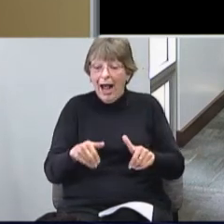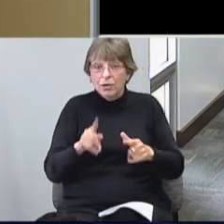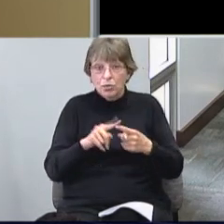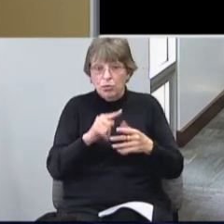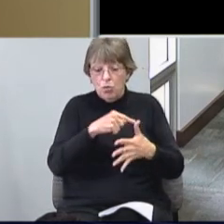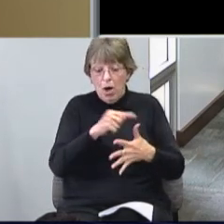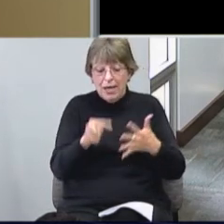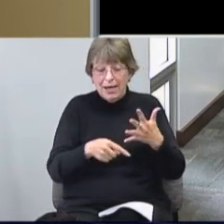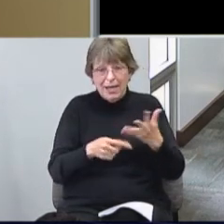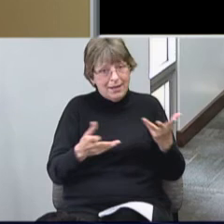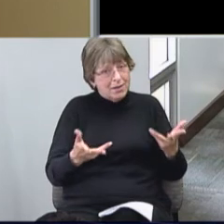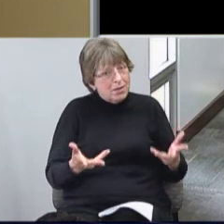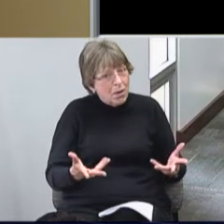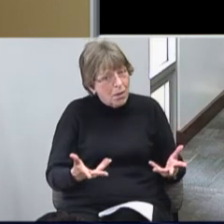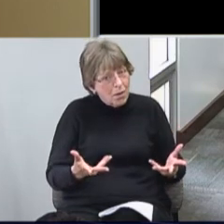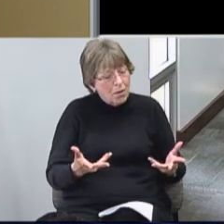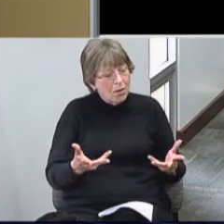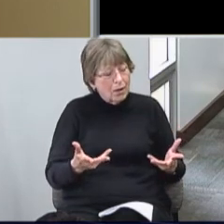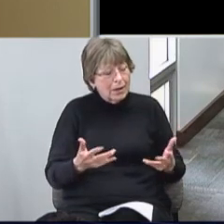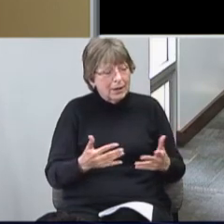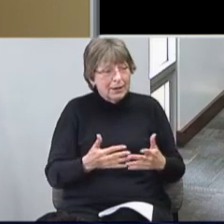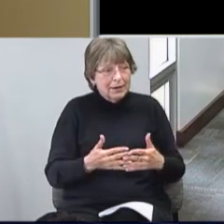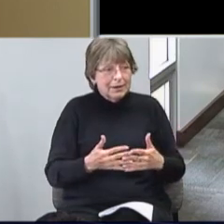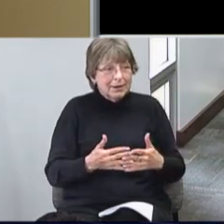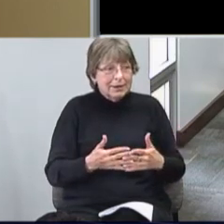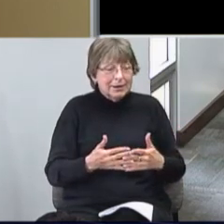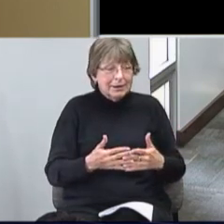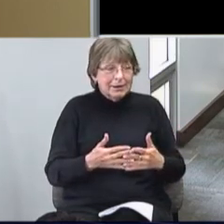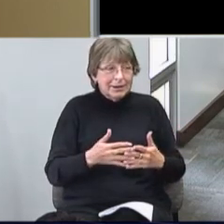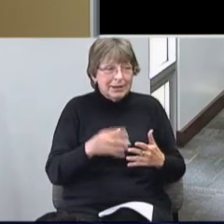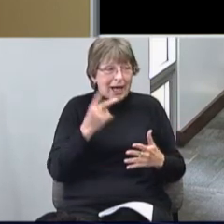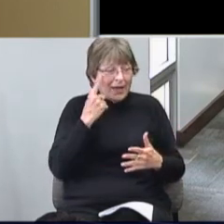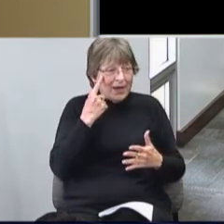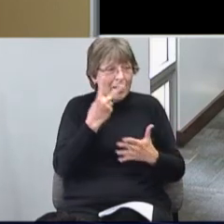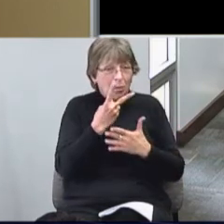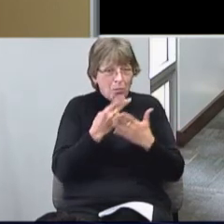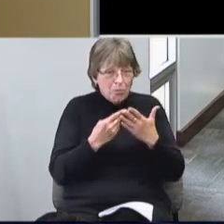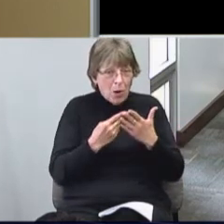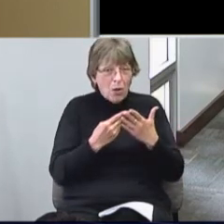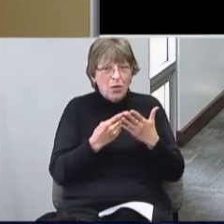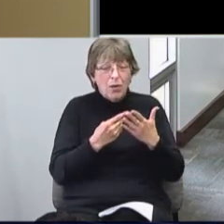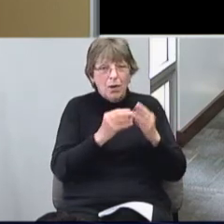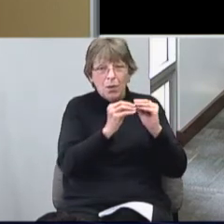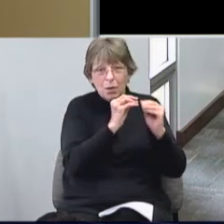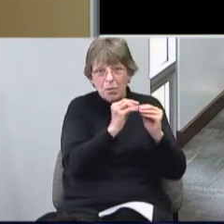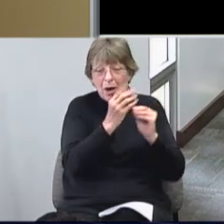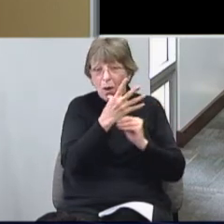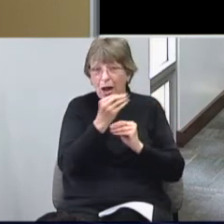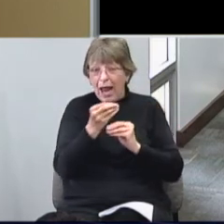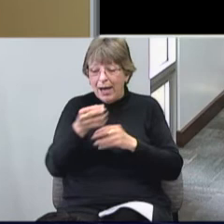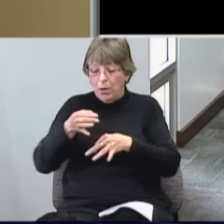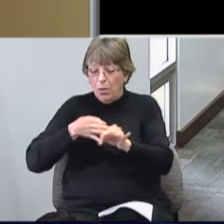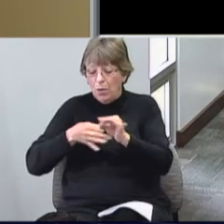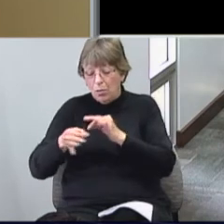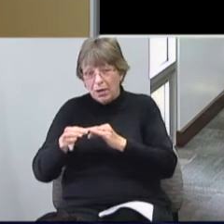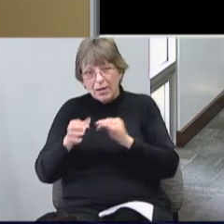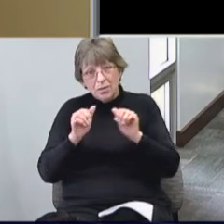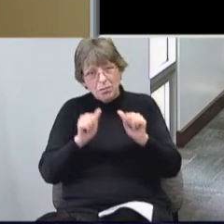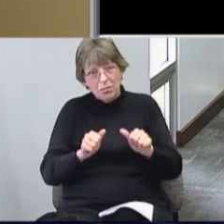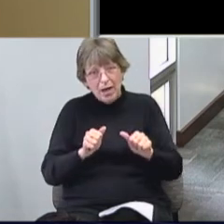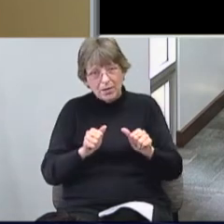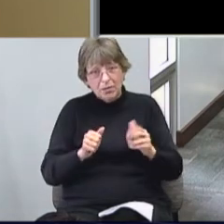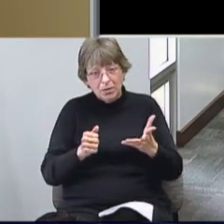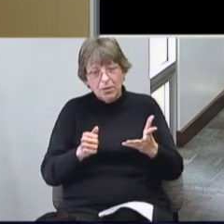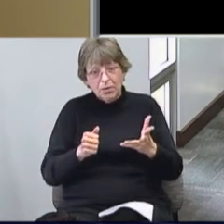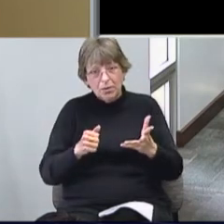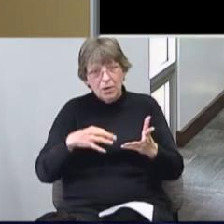as the alternatives, I think both repairing and replacing would have been feasible. Probably the applicant's choice